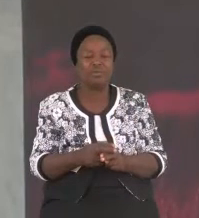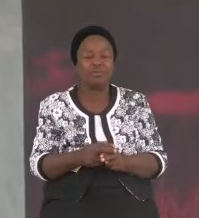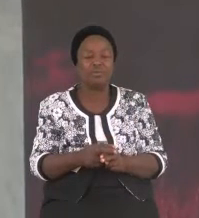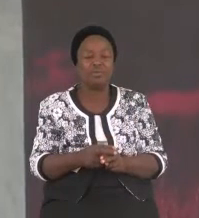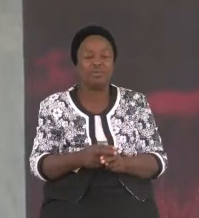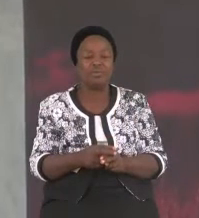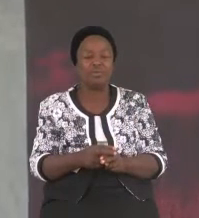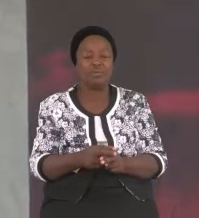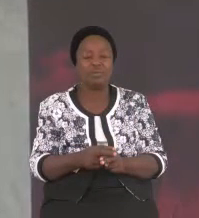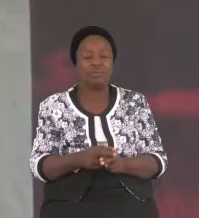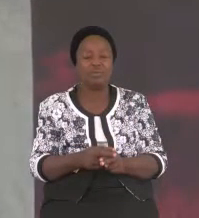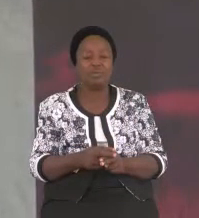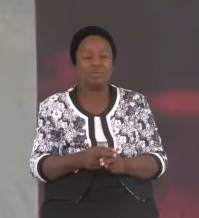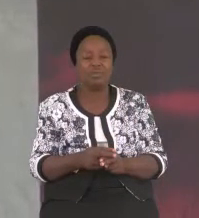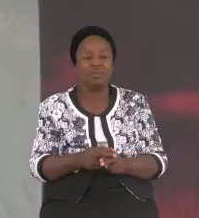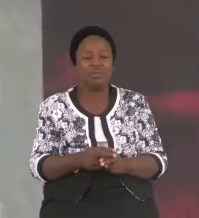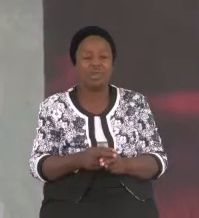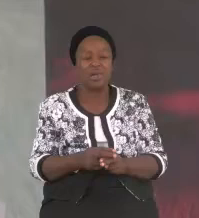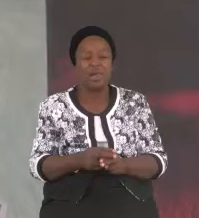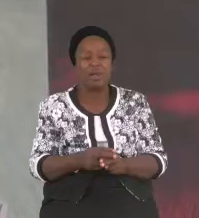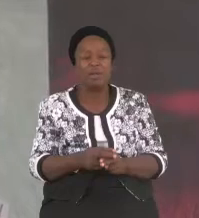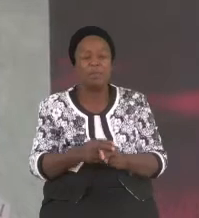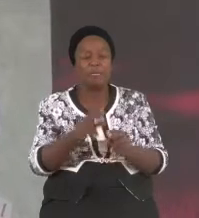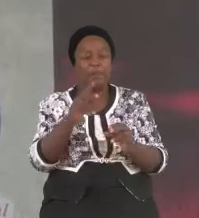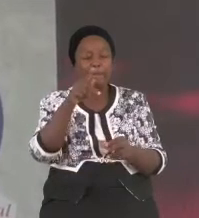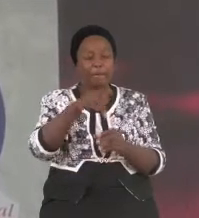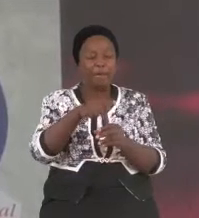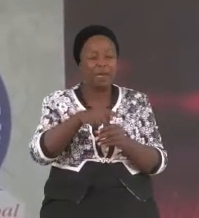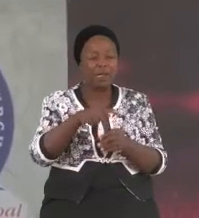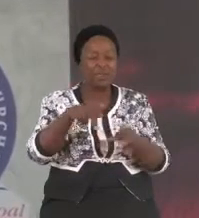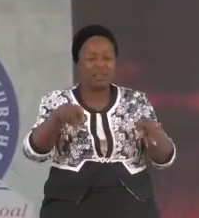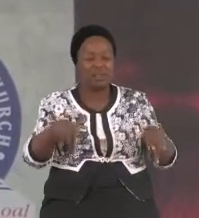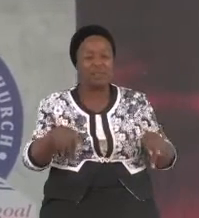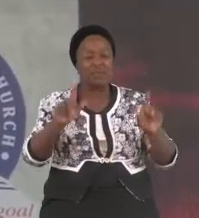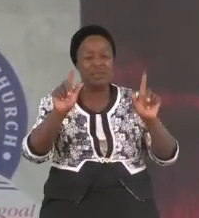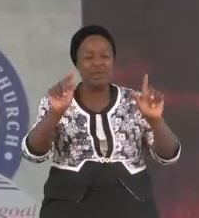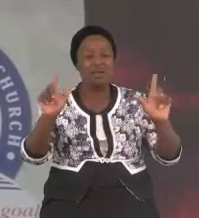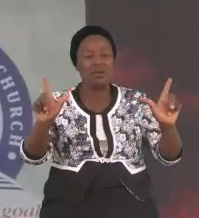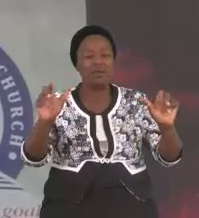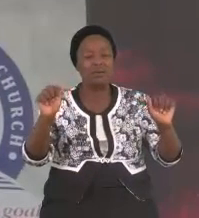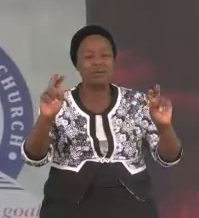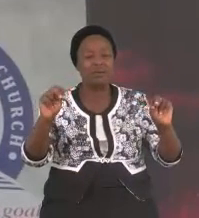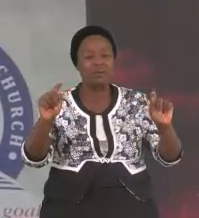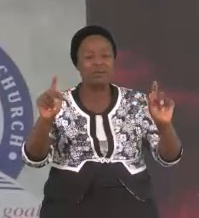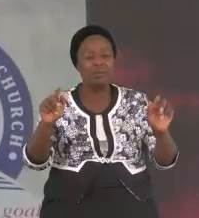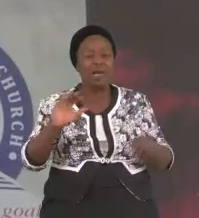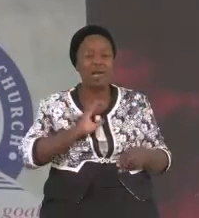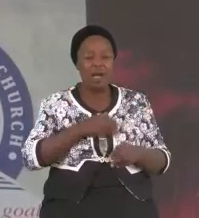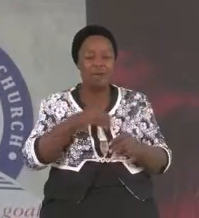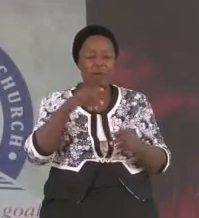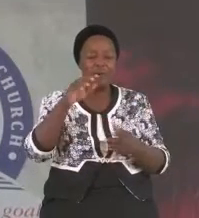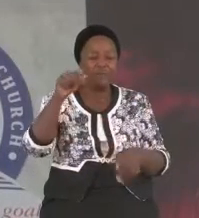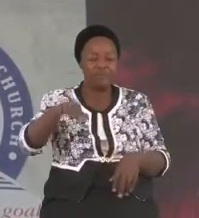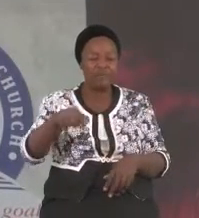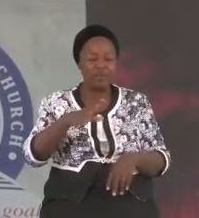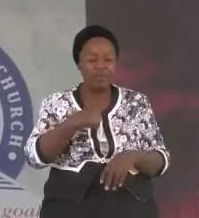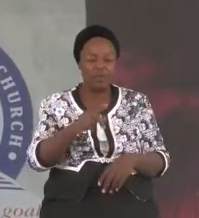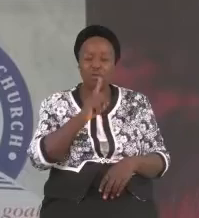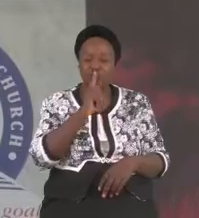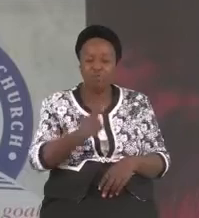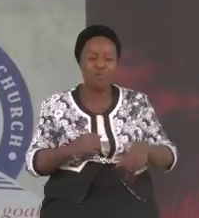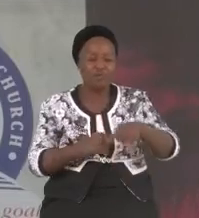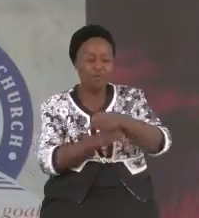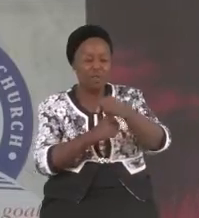plant our feet on the shore foundation and the fattening the fire the focus we ought to